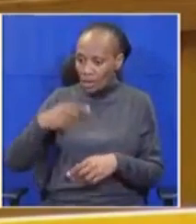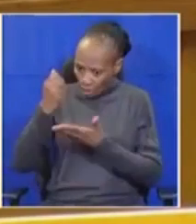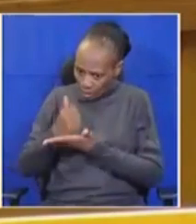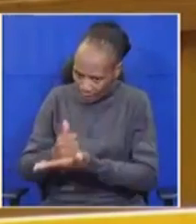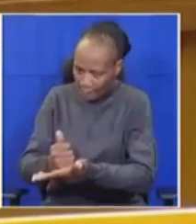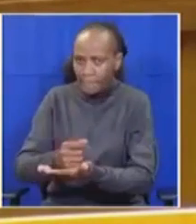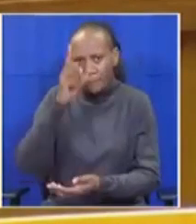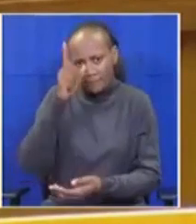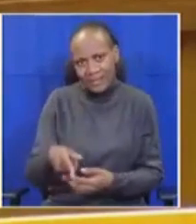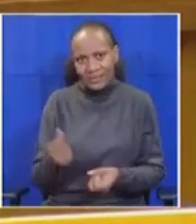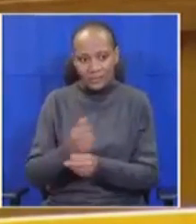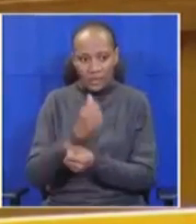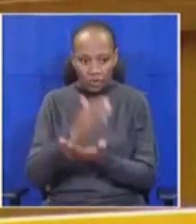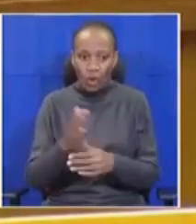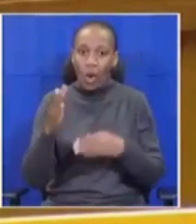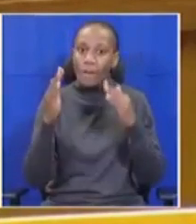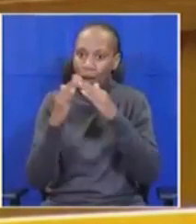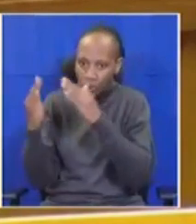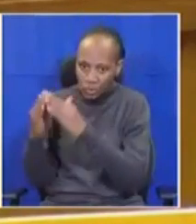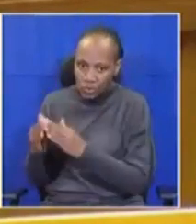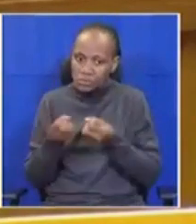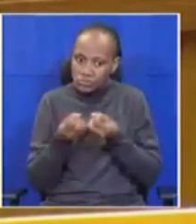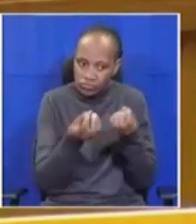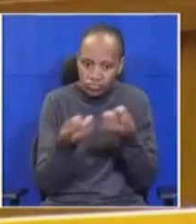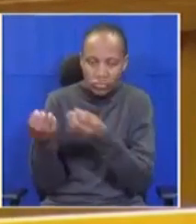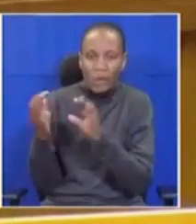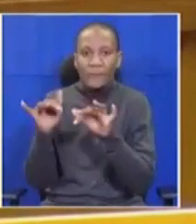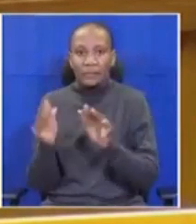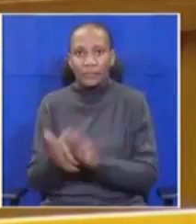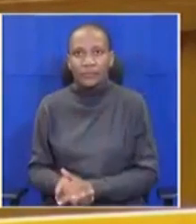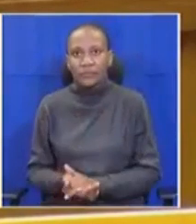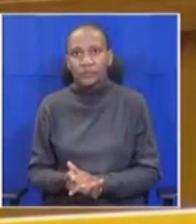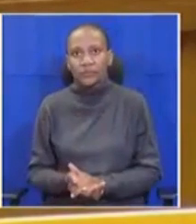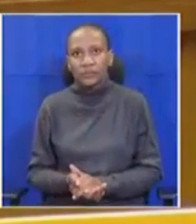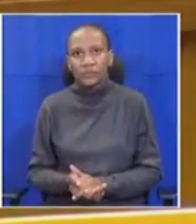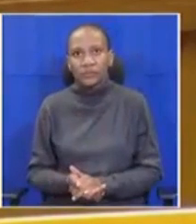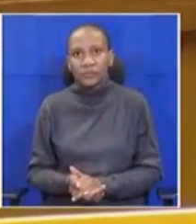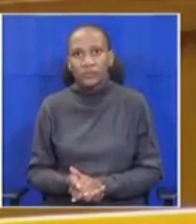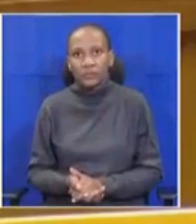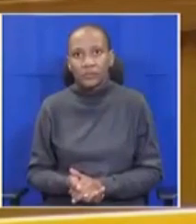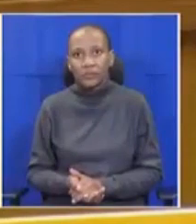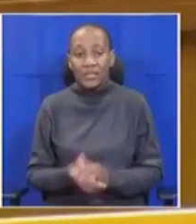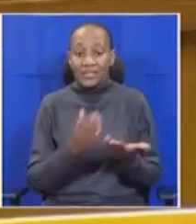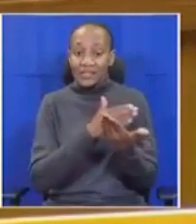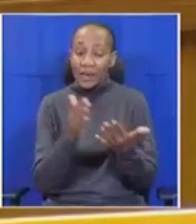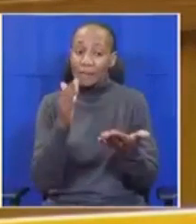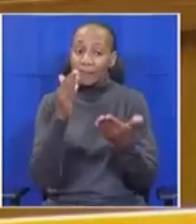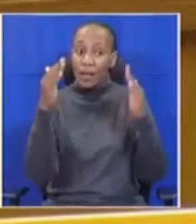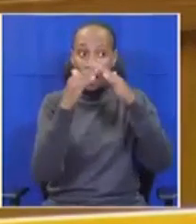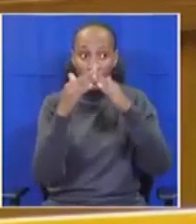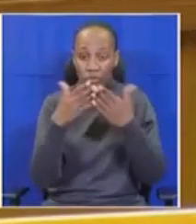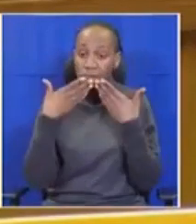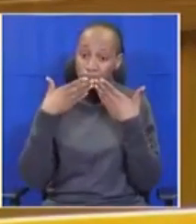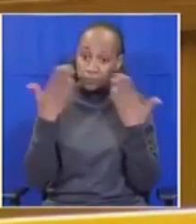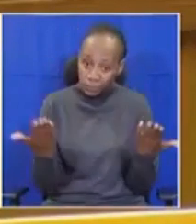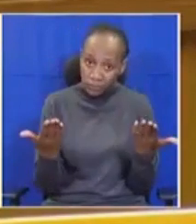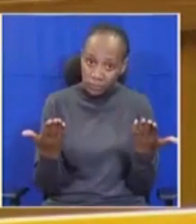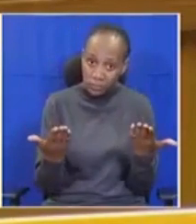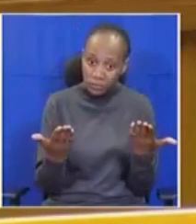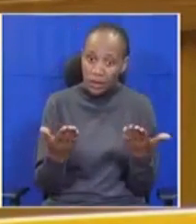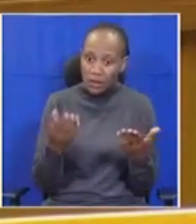to housing and share living abodes. Those who do not have houses must also